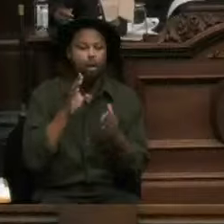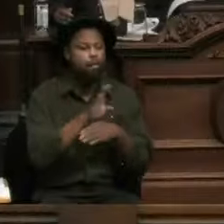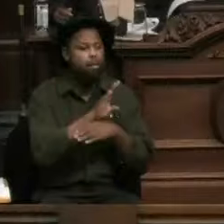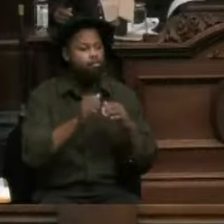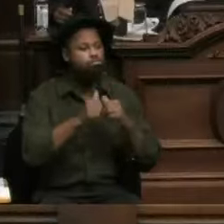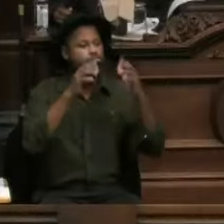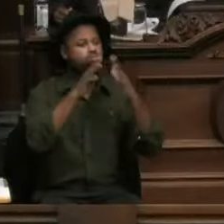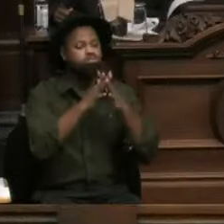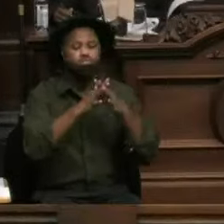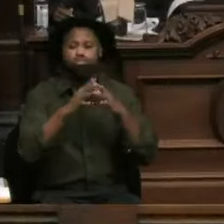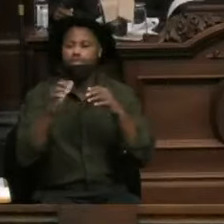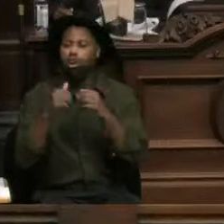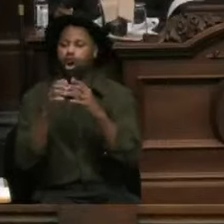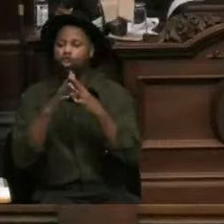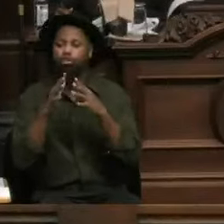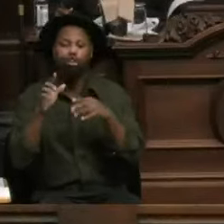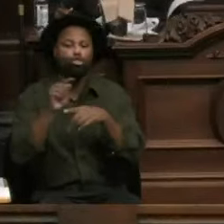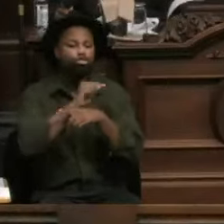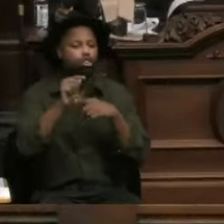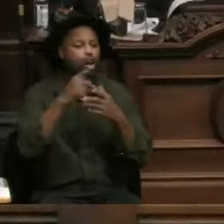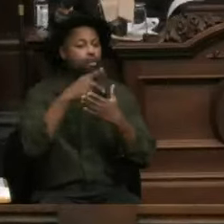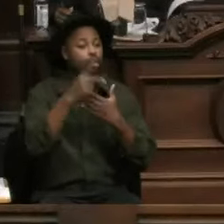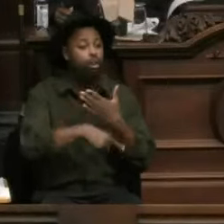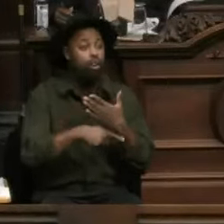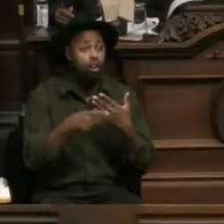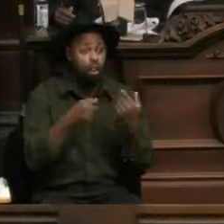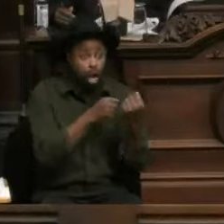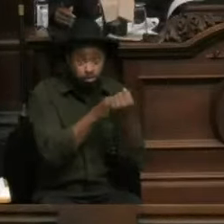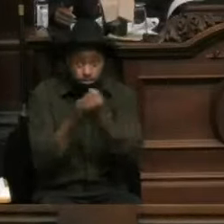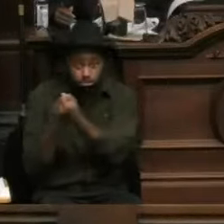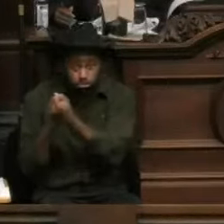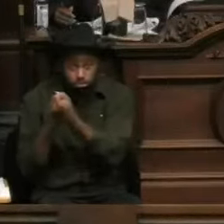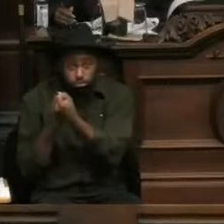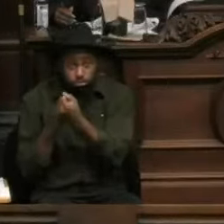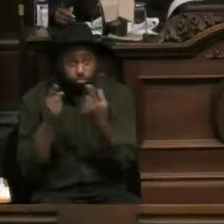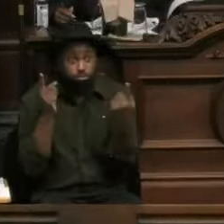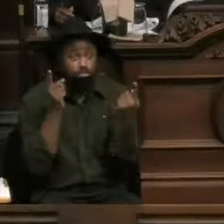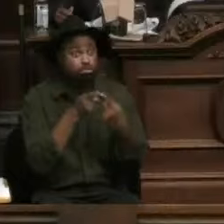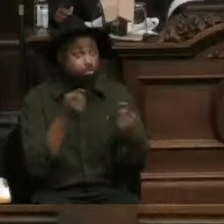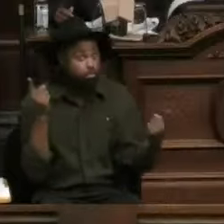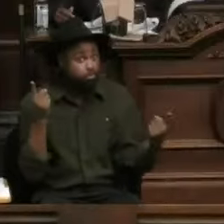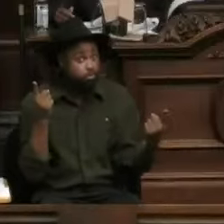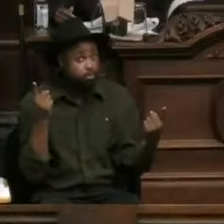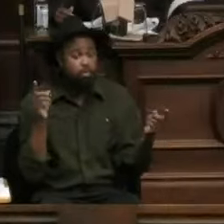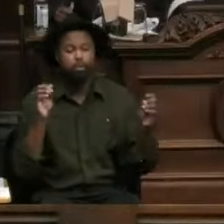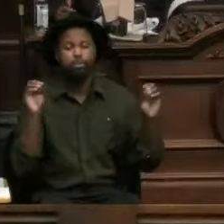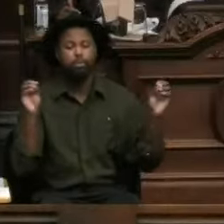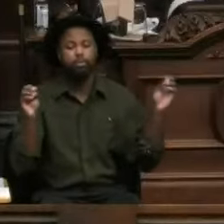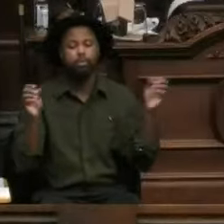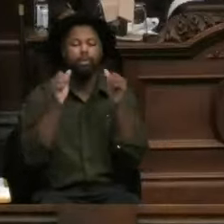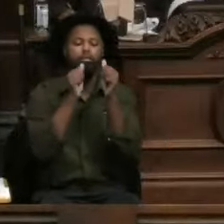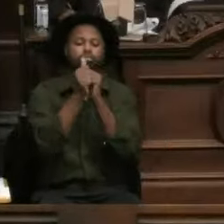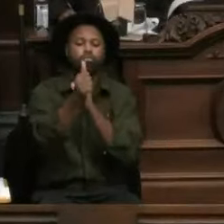Training Program. All in favor, please say aye. Aye. Aye. Any opposed? Motion carries.